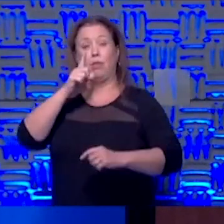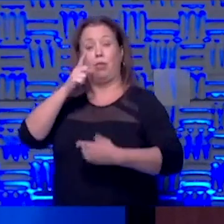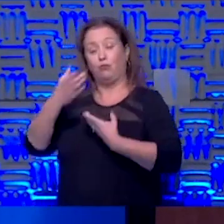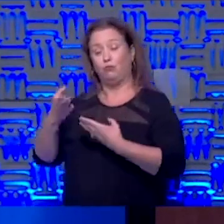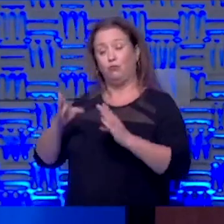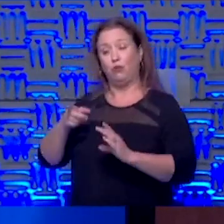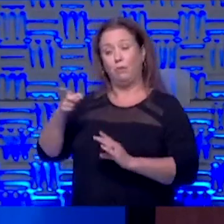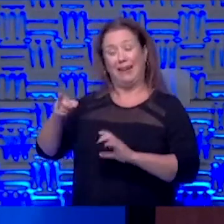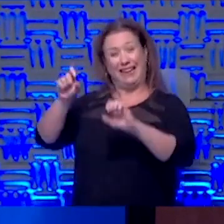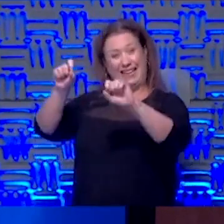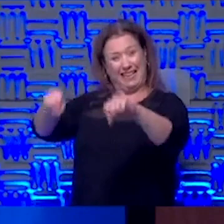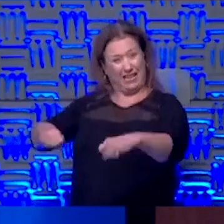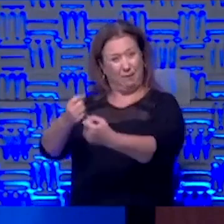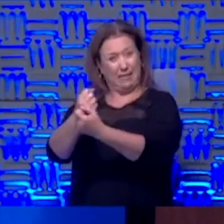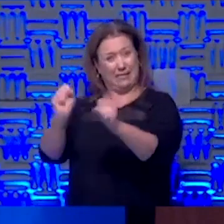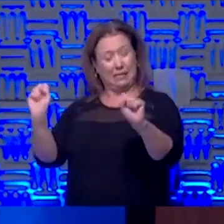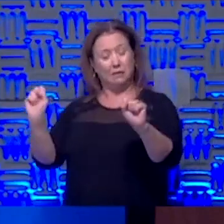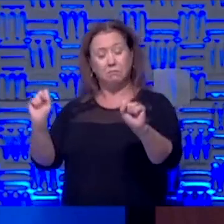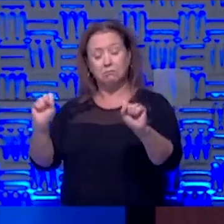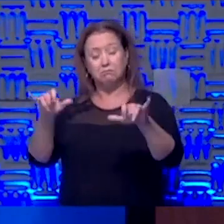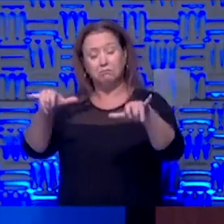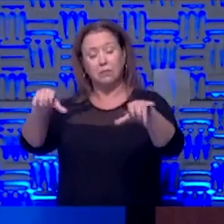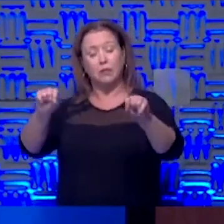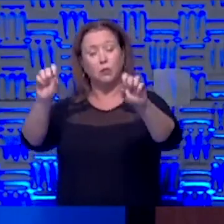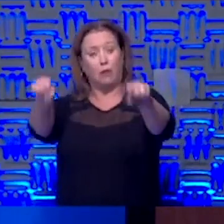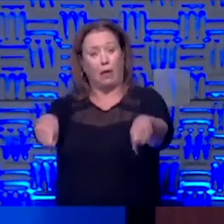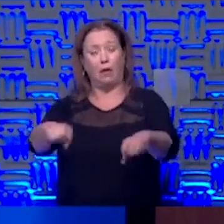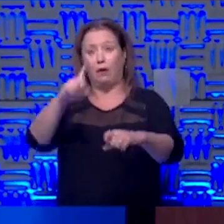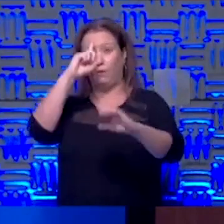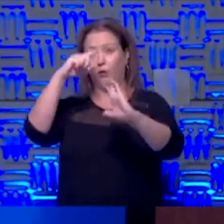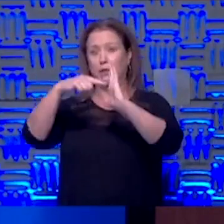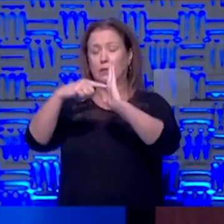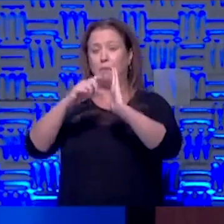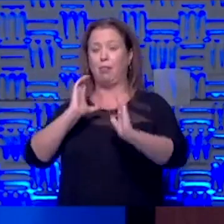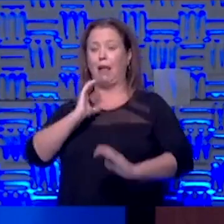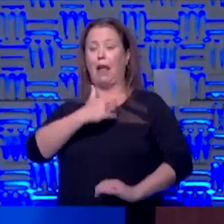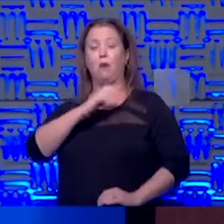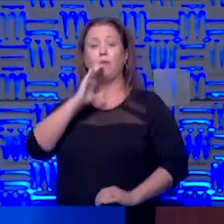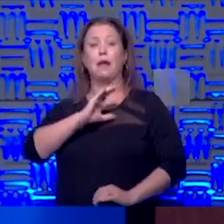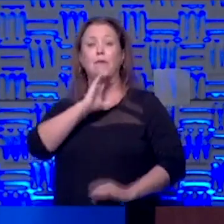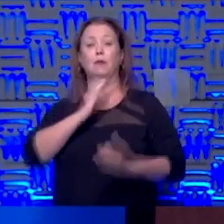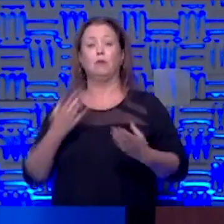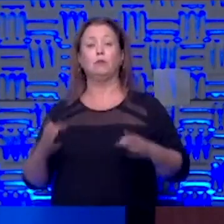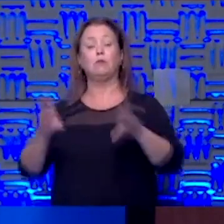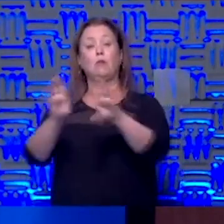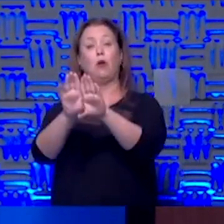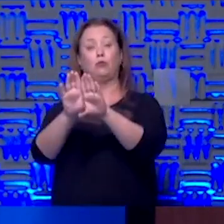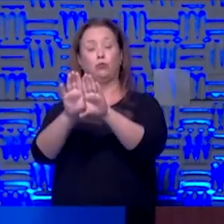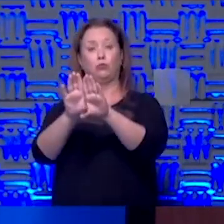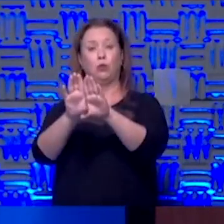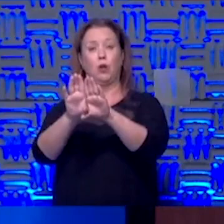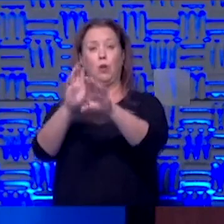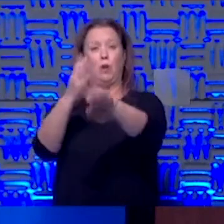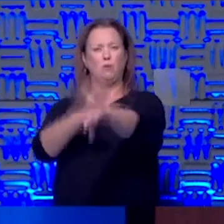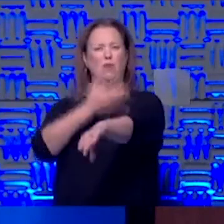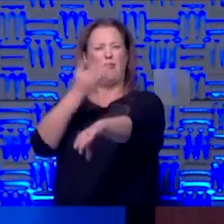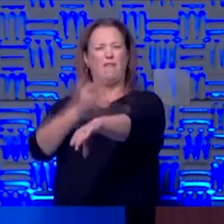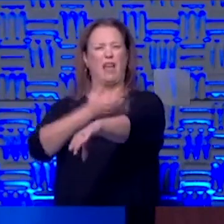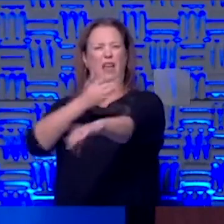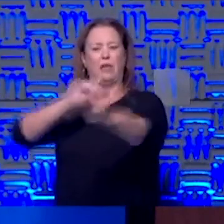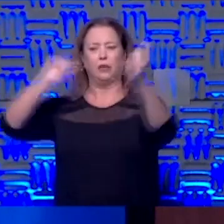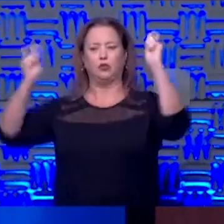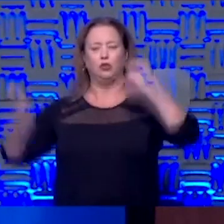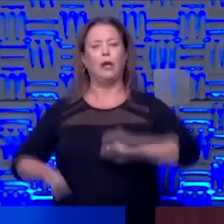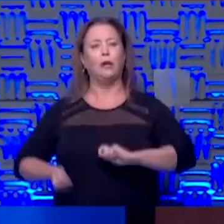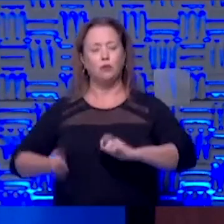is, can you make it safe? Yep. You can make a lunchroom safe. For example, our cafeteria was closed down. Right. We totally redid it. And now